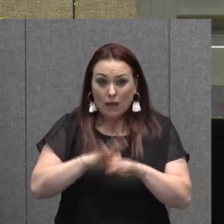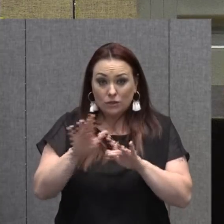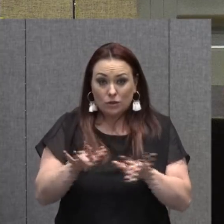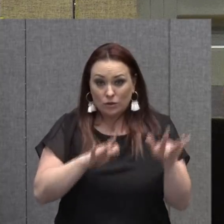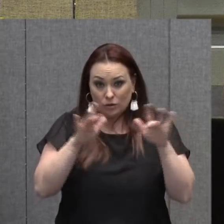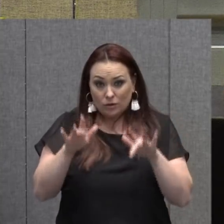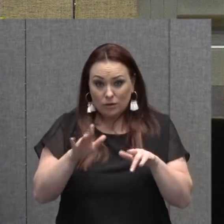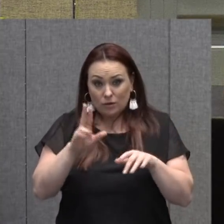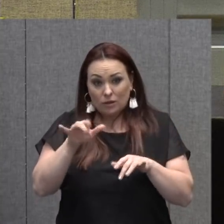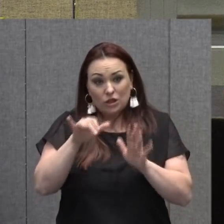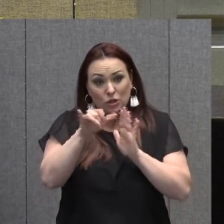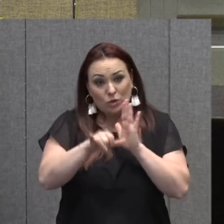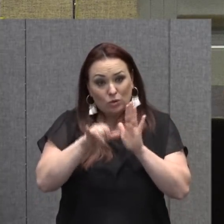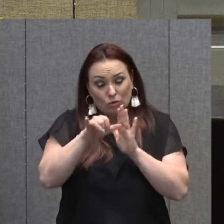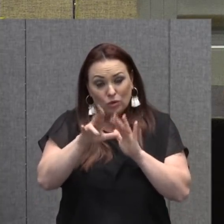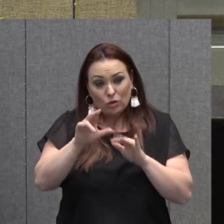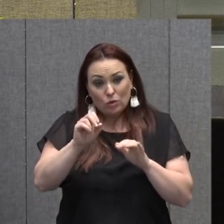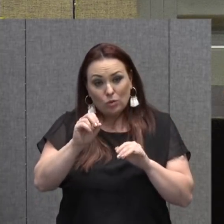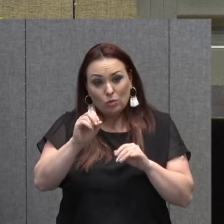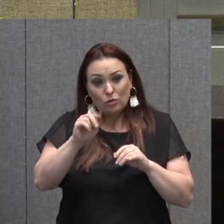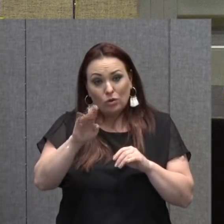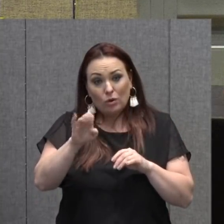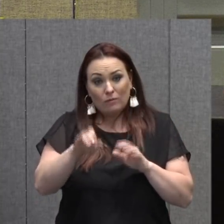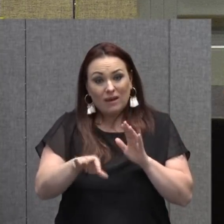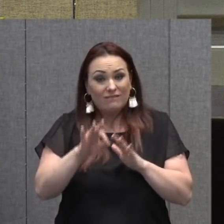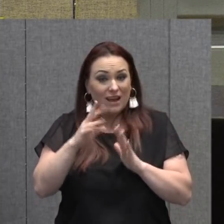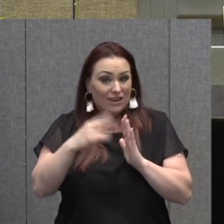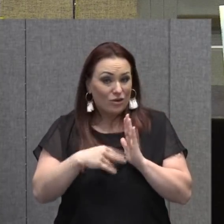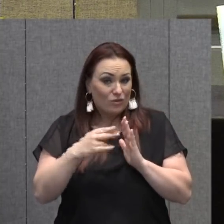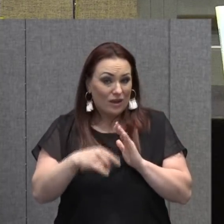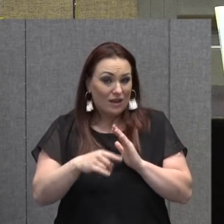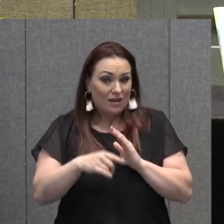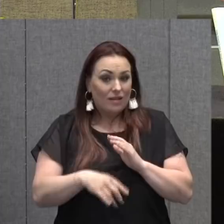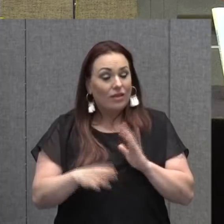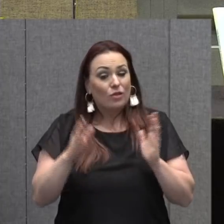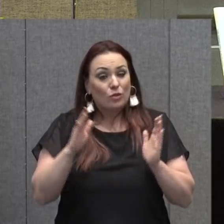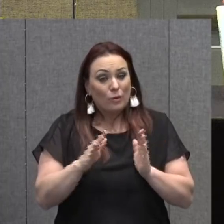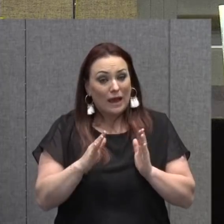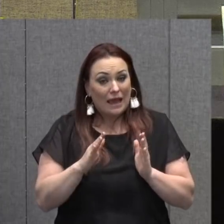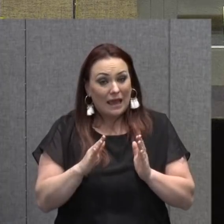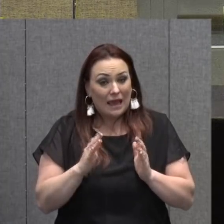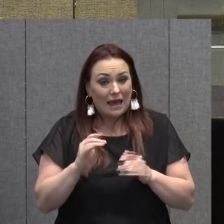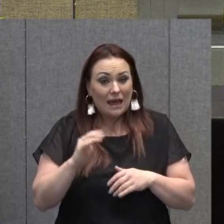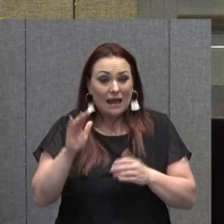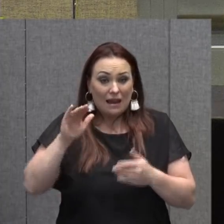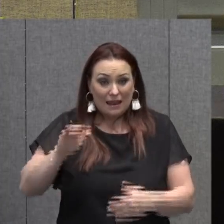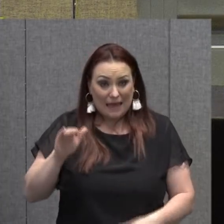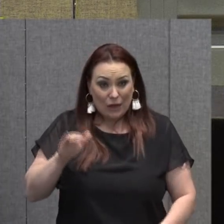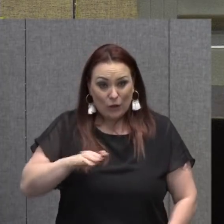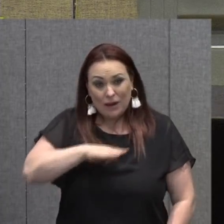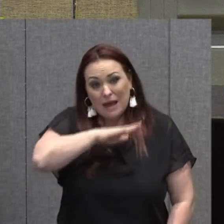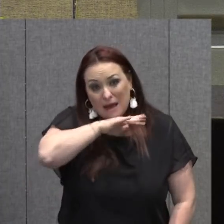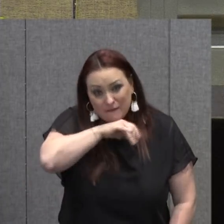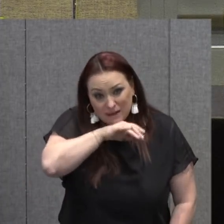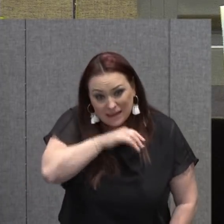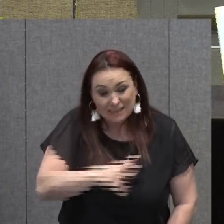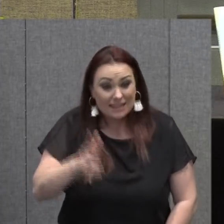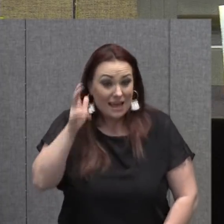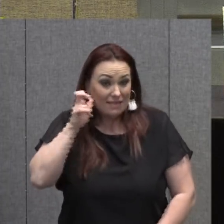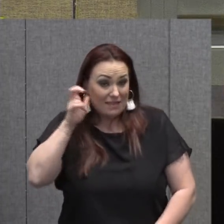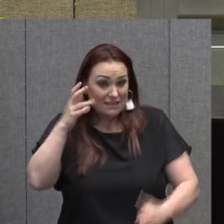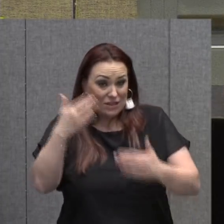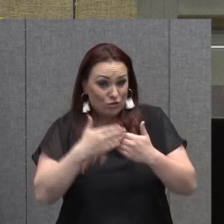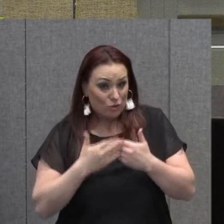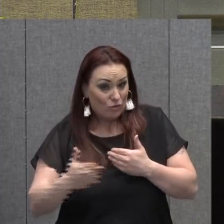go onto YouTube, and find a reading of the three little javelinas and listen to the rest of the